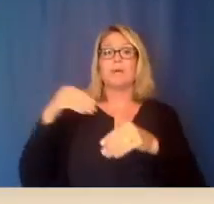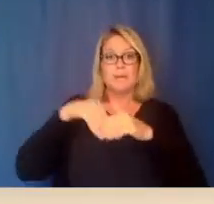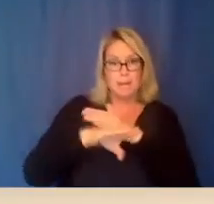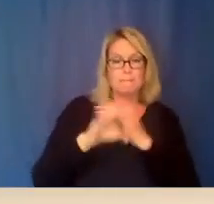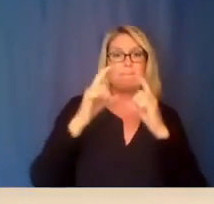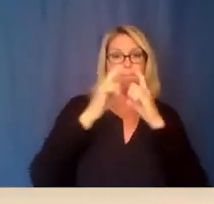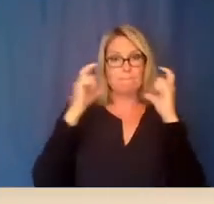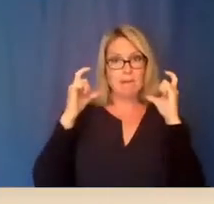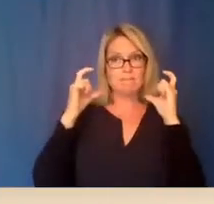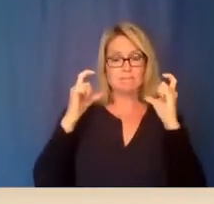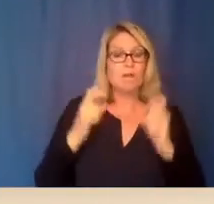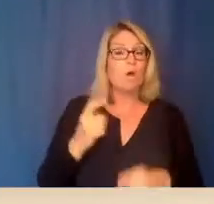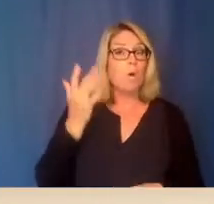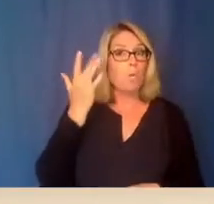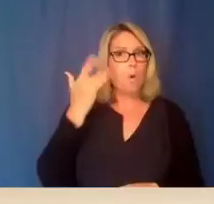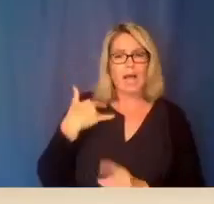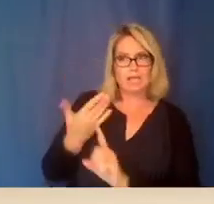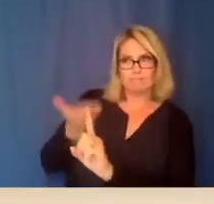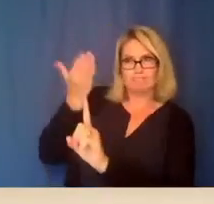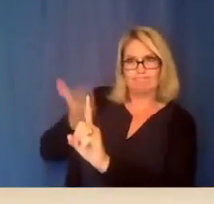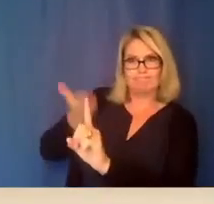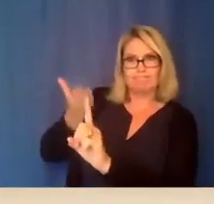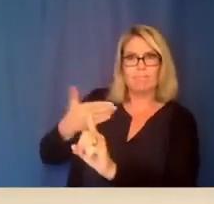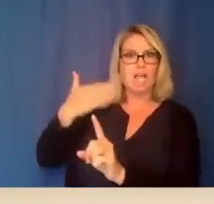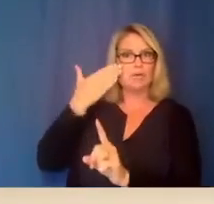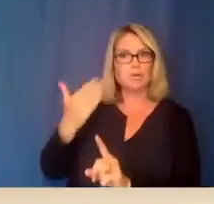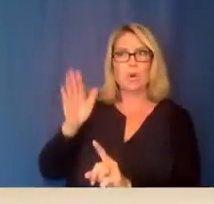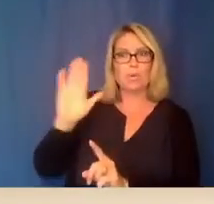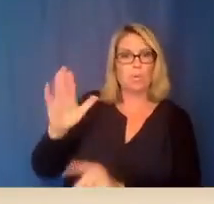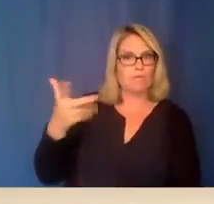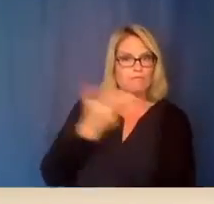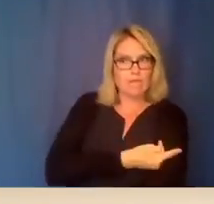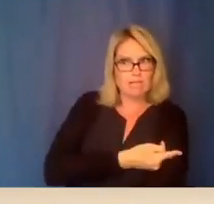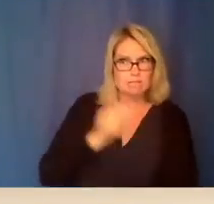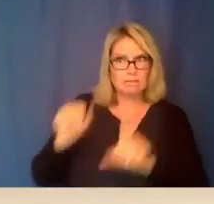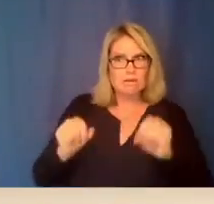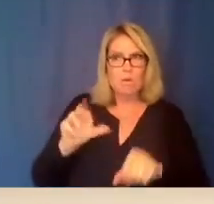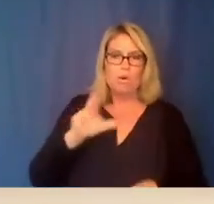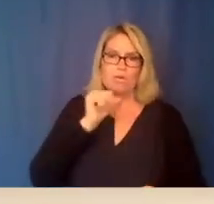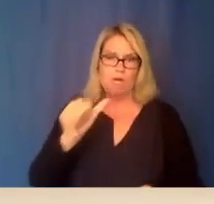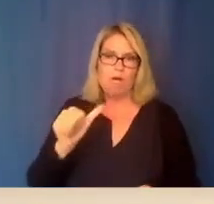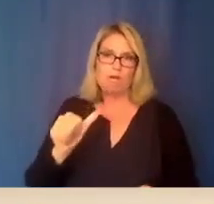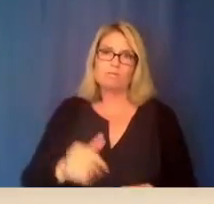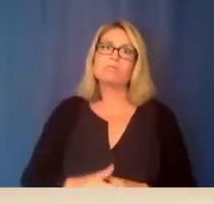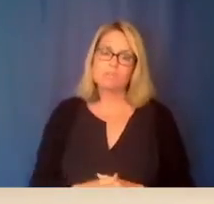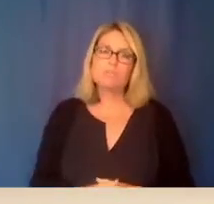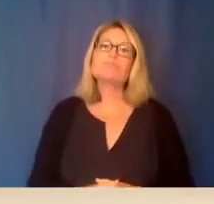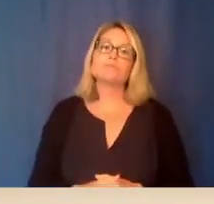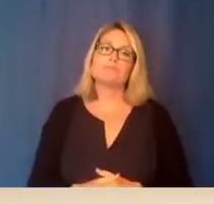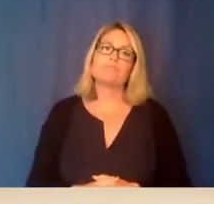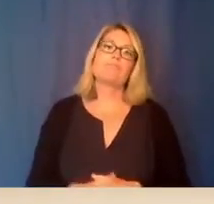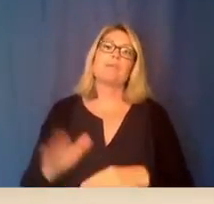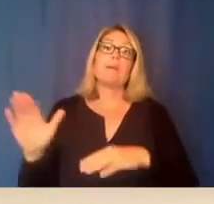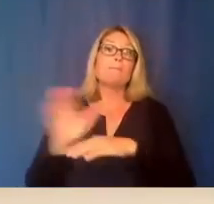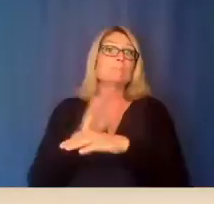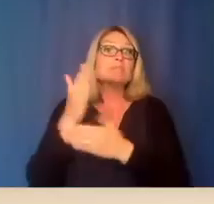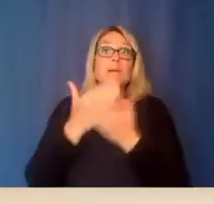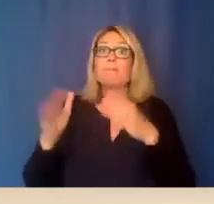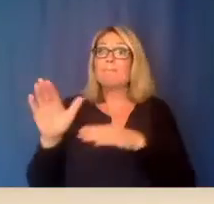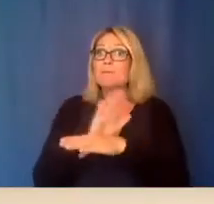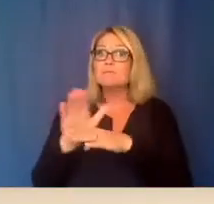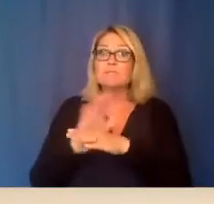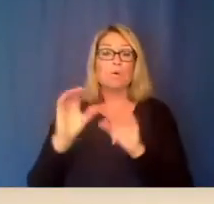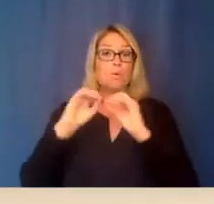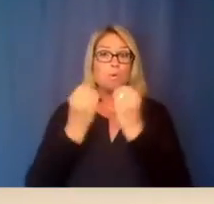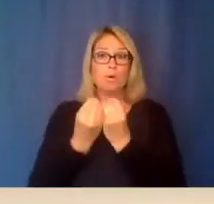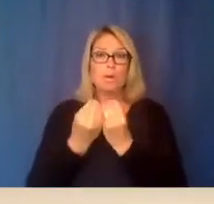given that they do not know the vaccine status of their customers or patrons. Businesses and organizations can choose to follow